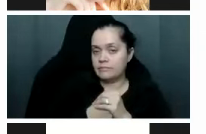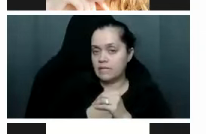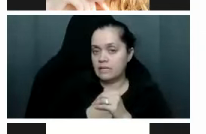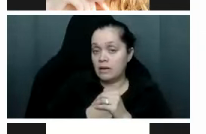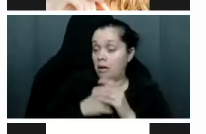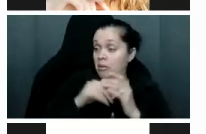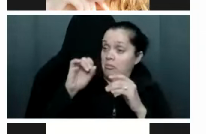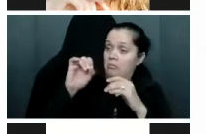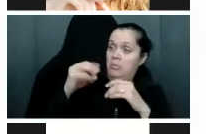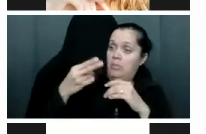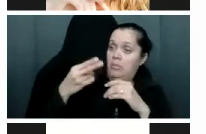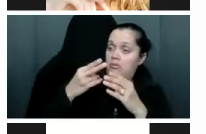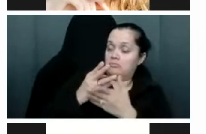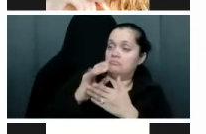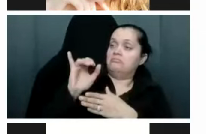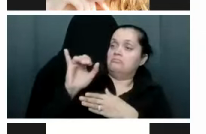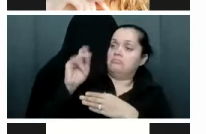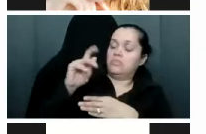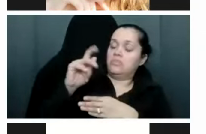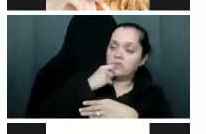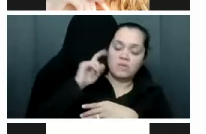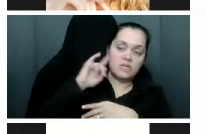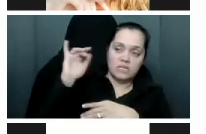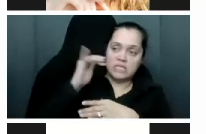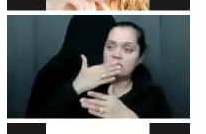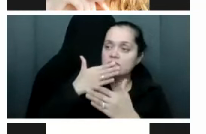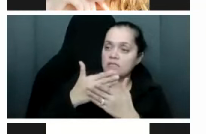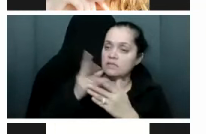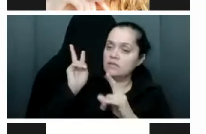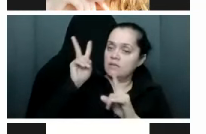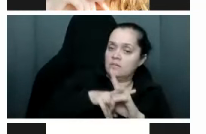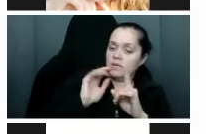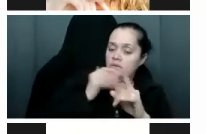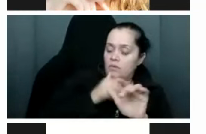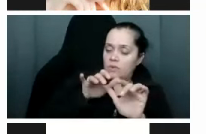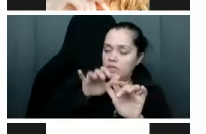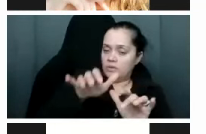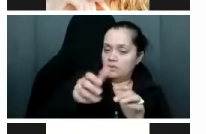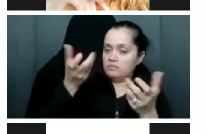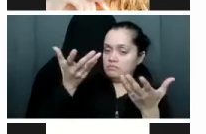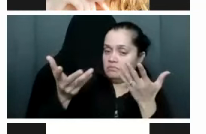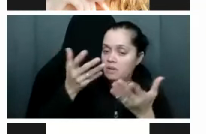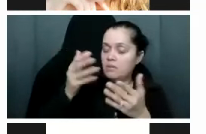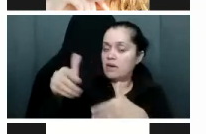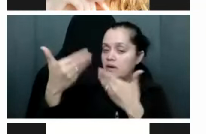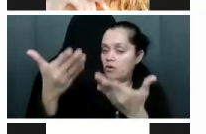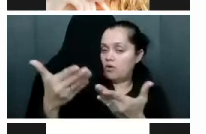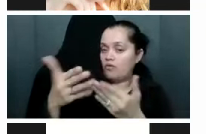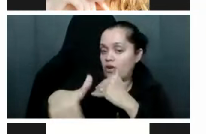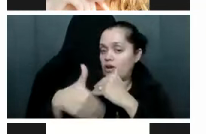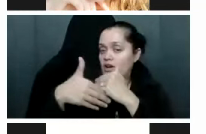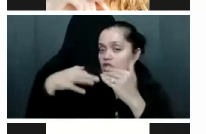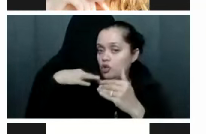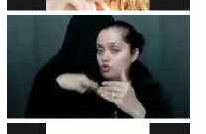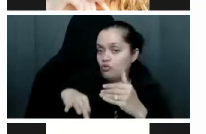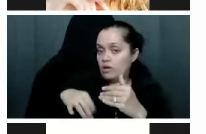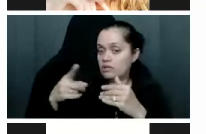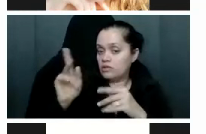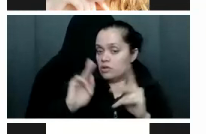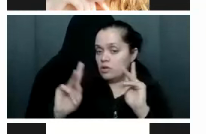Oh, hey, that sounds good. Could apply to what we're doing. I could offer extra credit to those